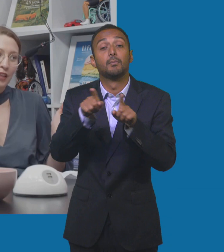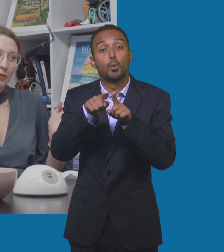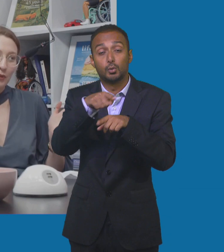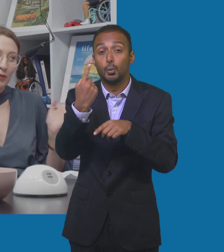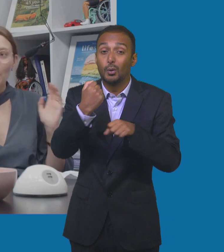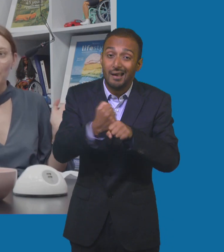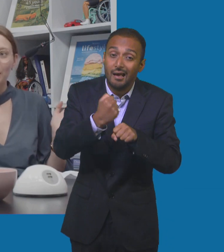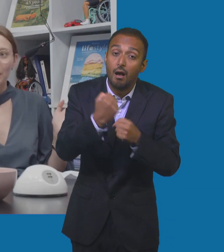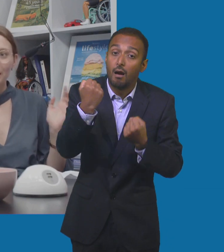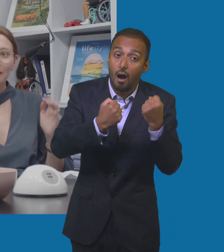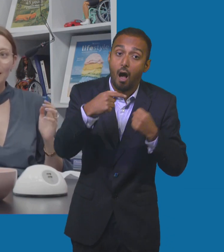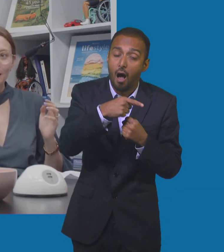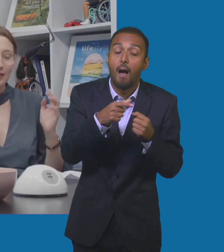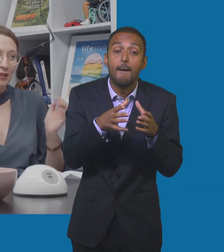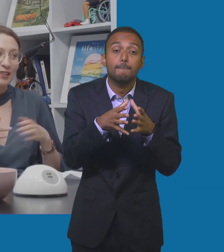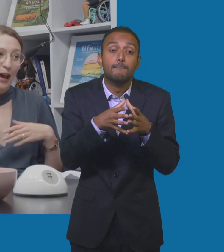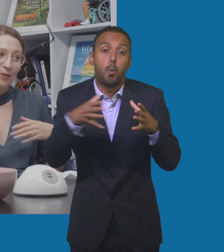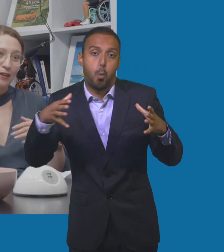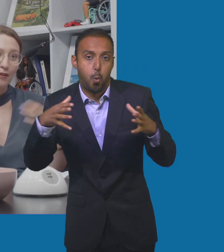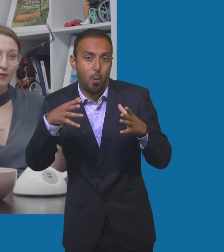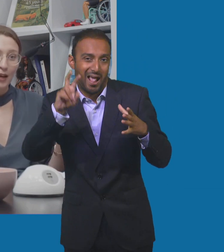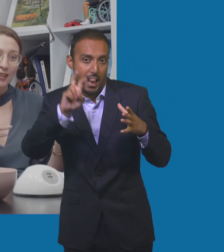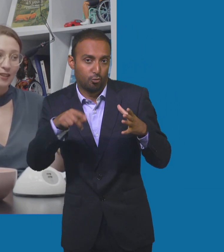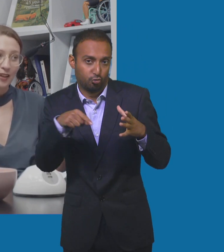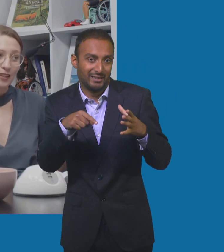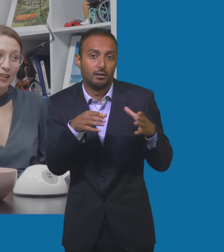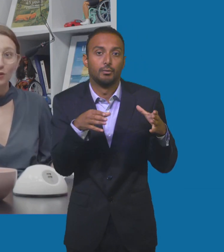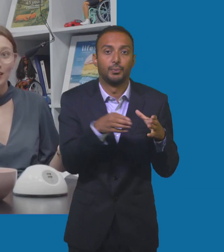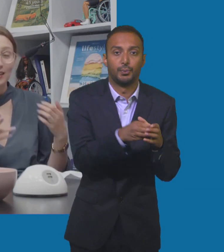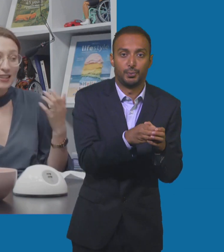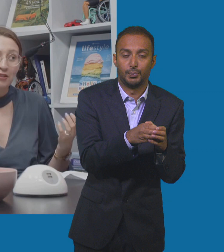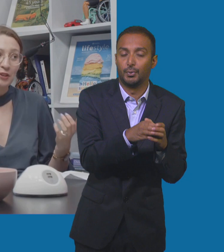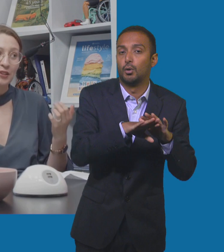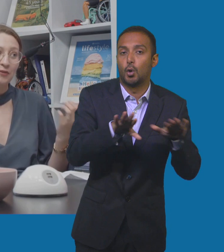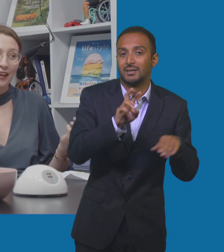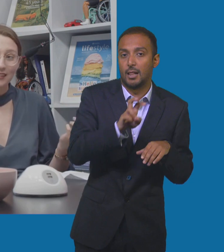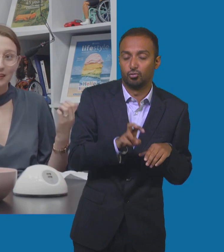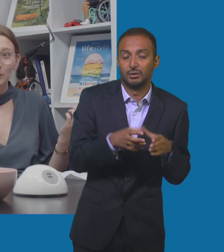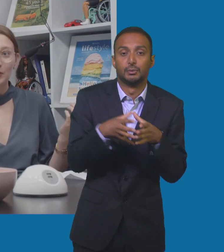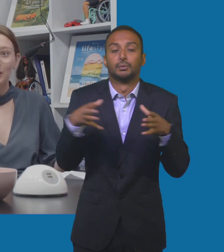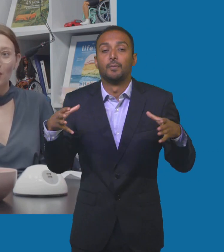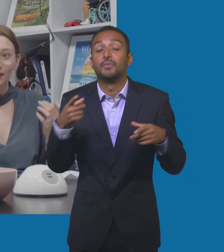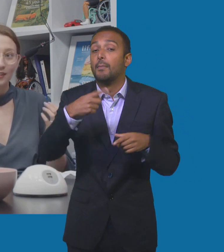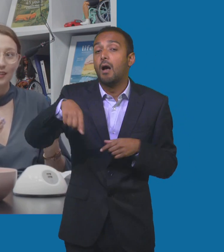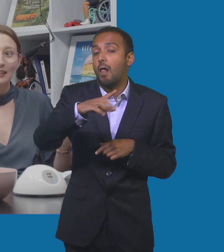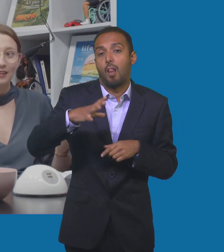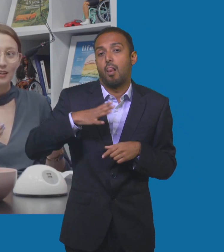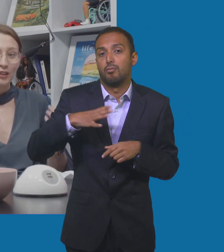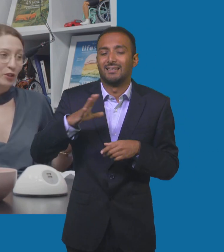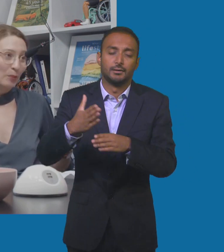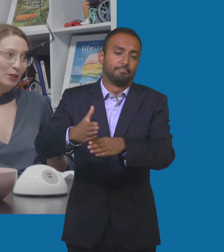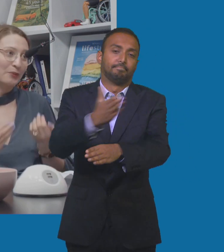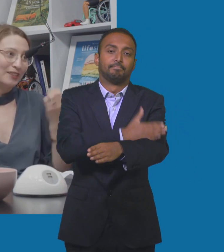percentage of cars they produce, more and more of them are EVs. So this is happening. A lot of times they decide these schedules like 7 years in advance. At this point, they're not going to